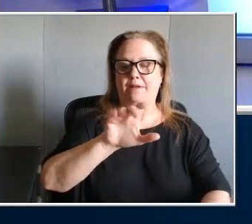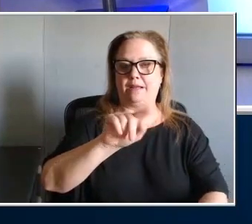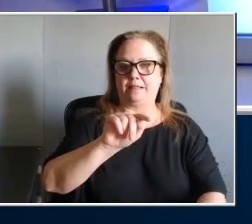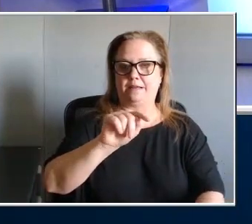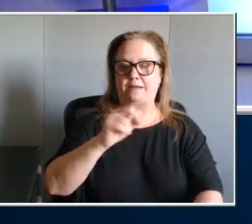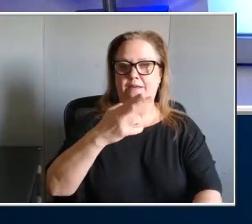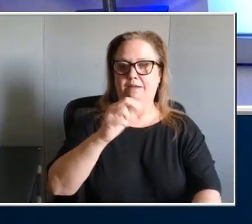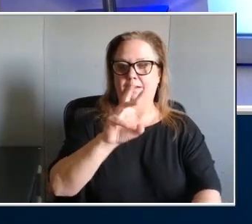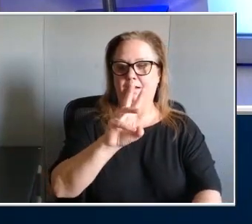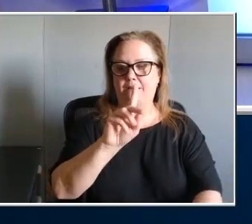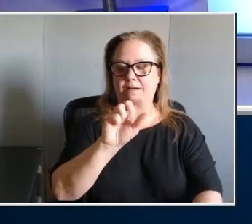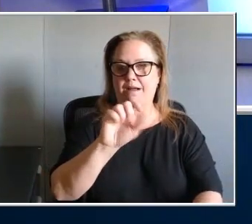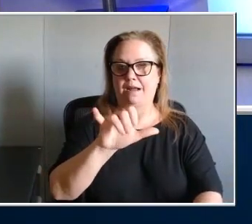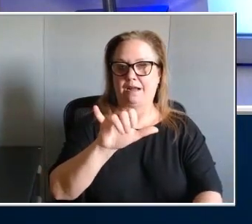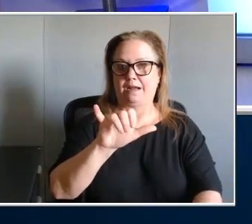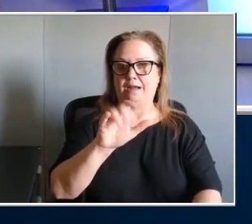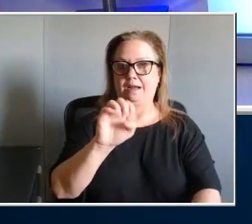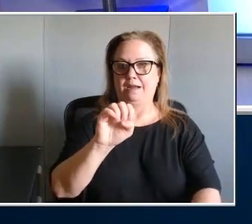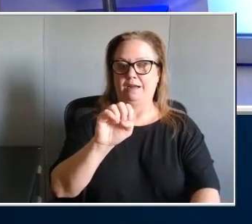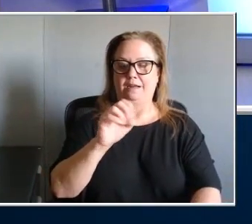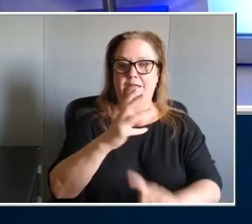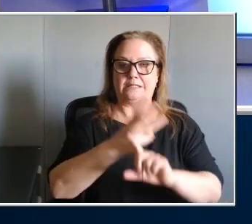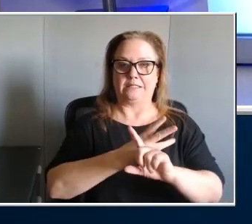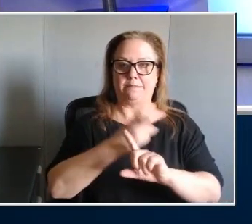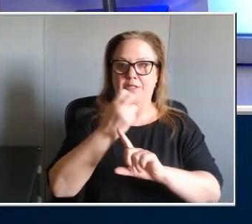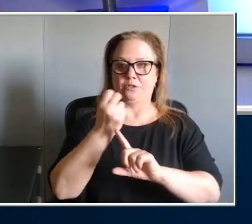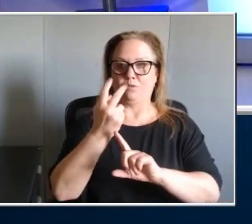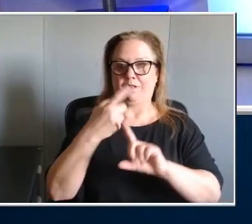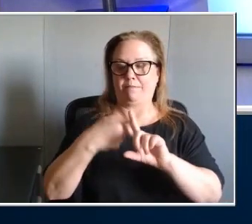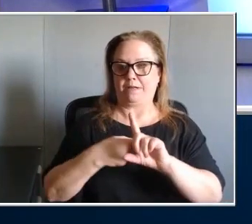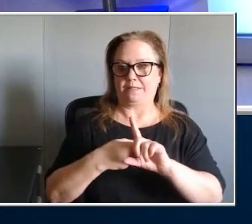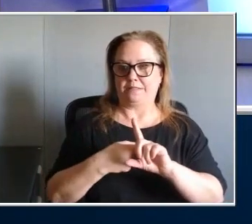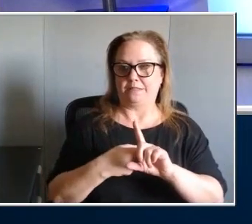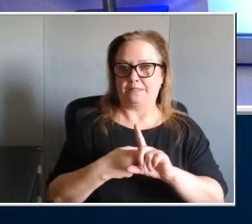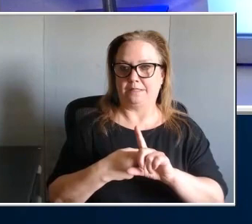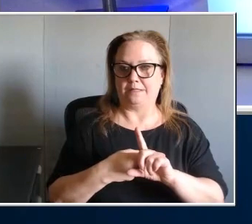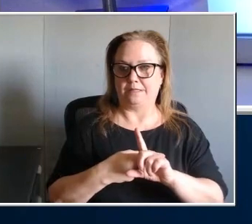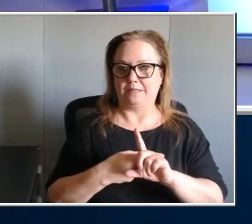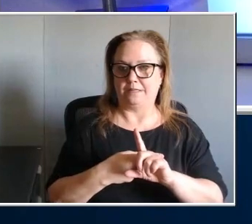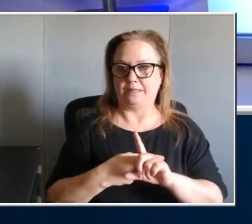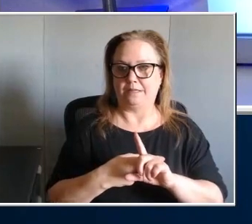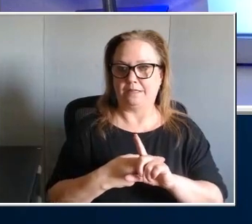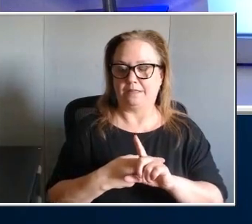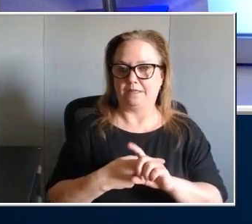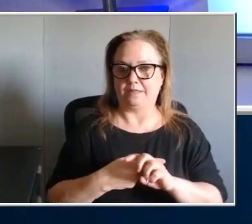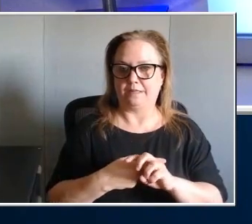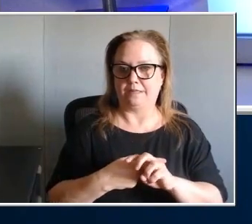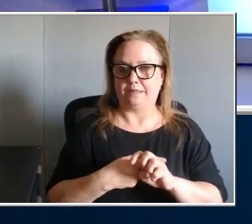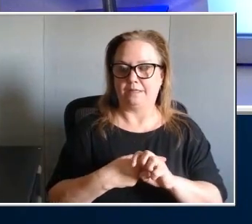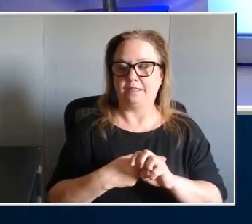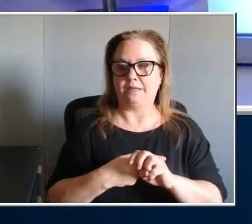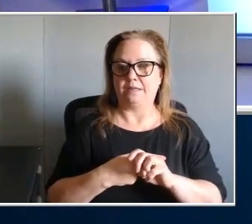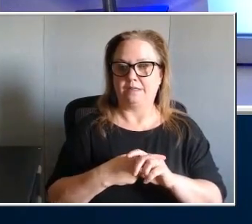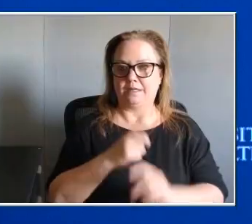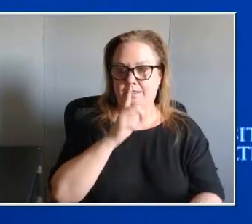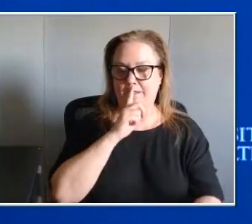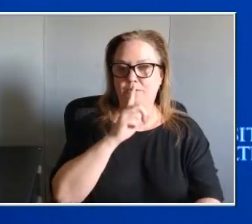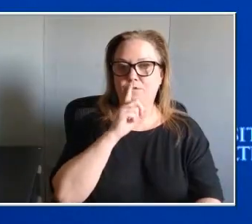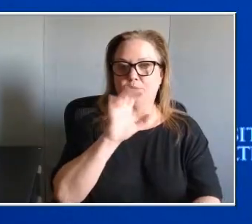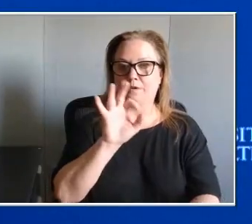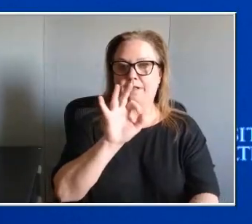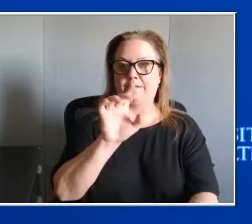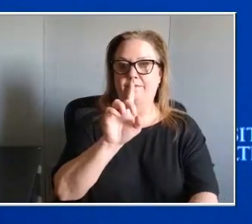Well, how quick? I'm hearing 6 or 12 months, depending on how immunosuppressed or immunocompromised you are. Yeah, that is true. The FDA